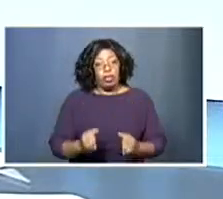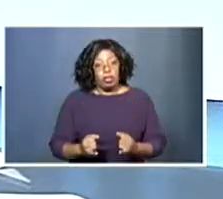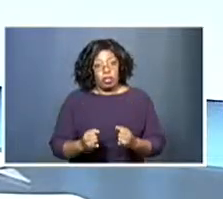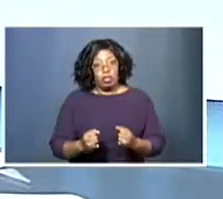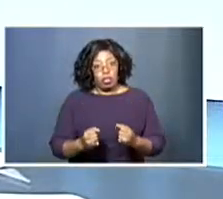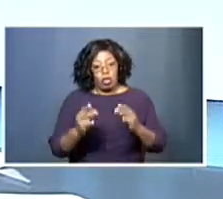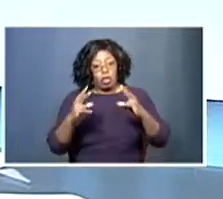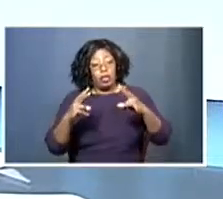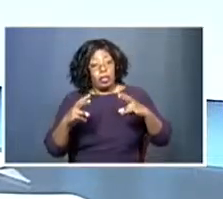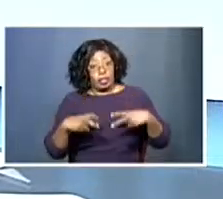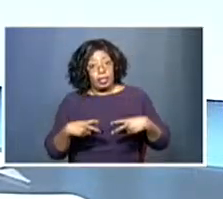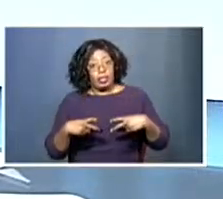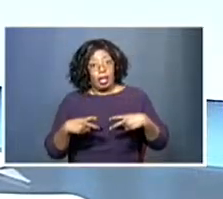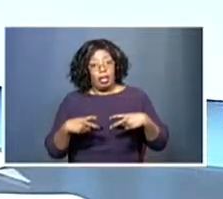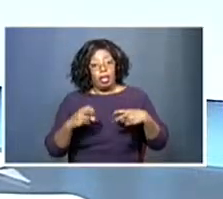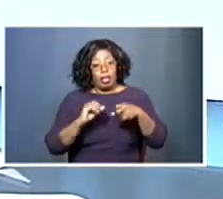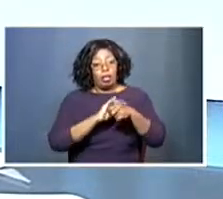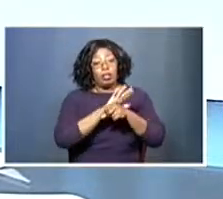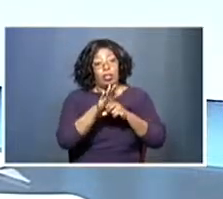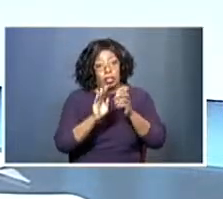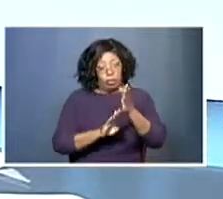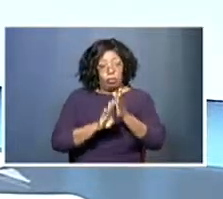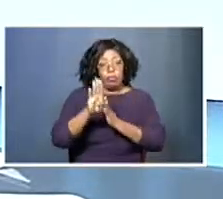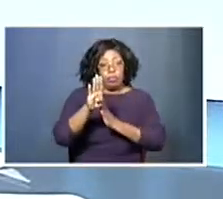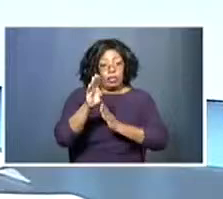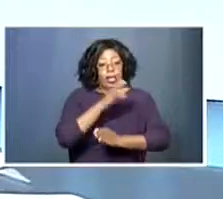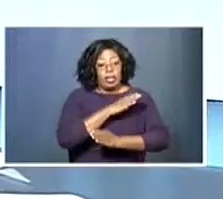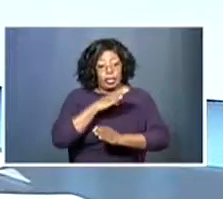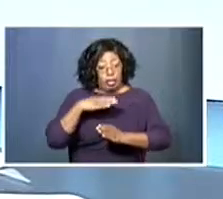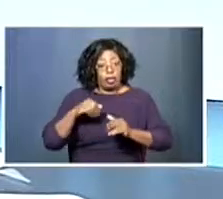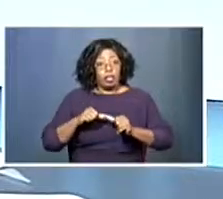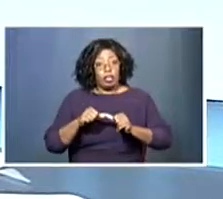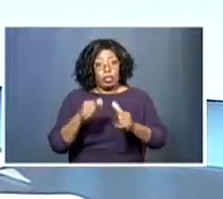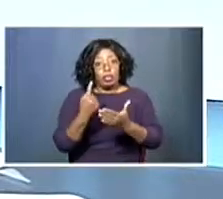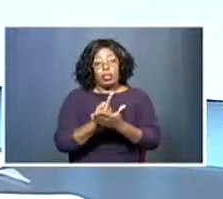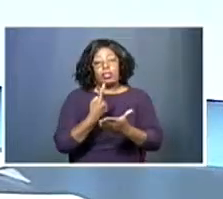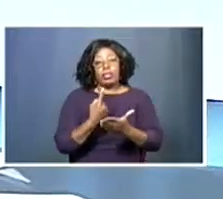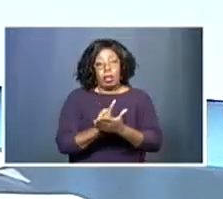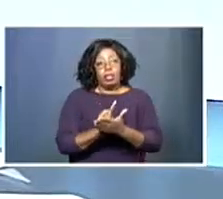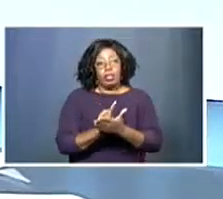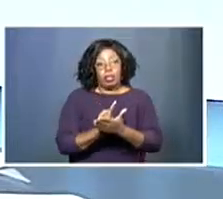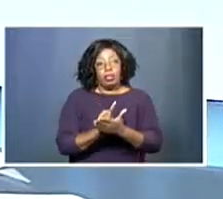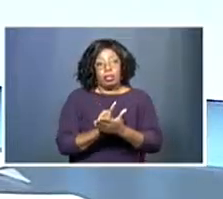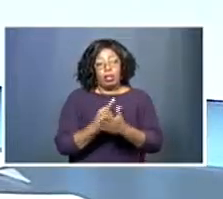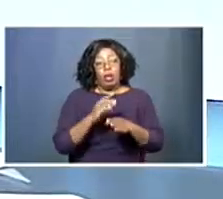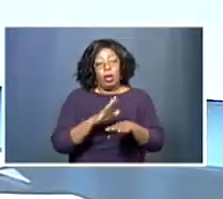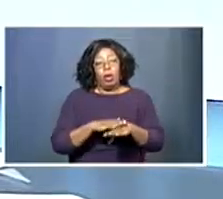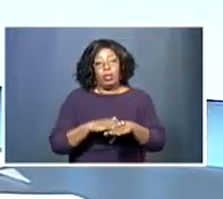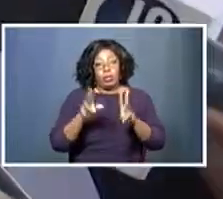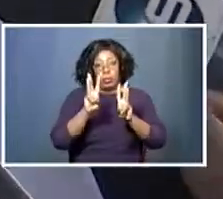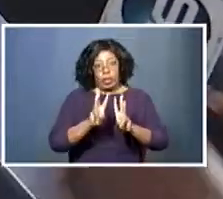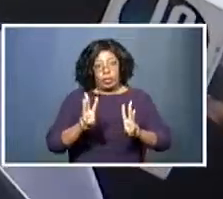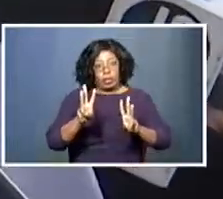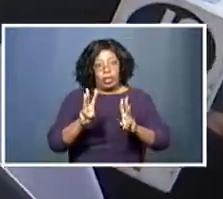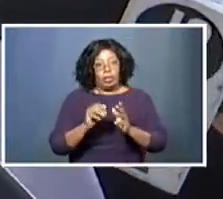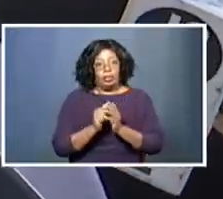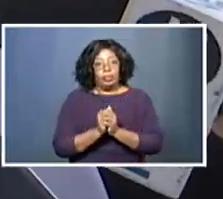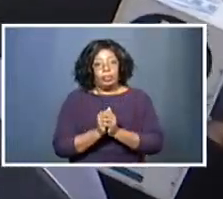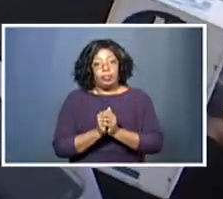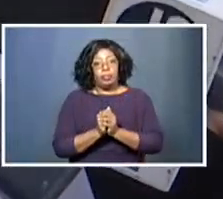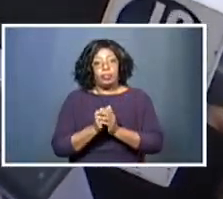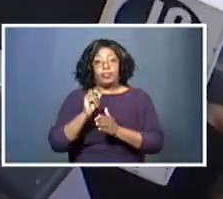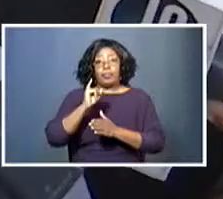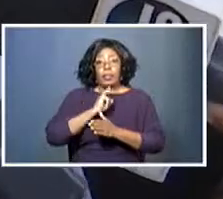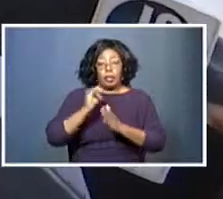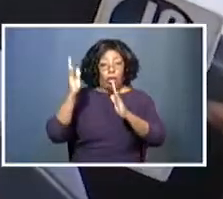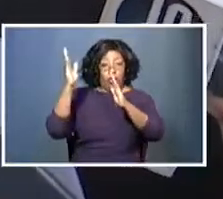rising COVID-19 infections. Cabinet is expected to continue discussions on the matter on Wednesday. I remain